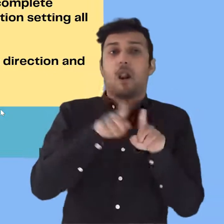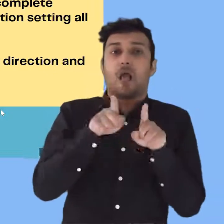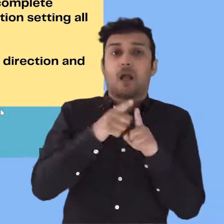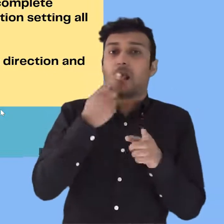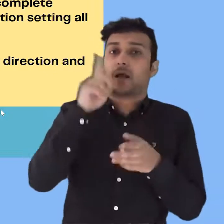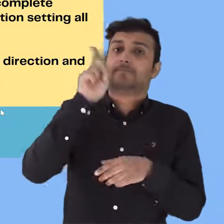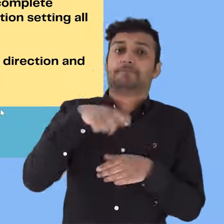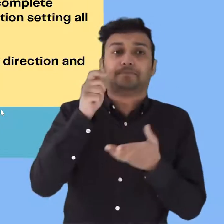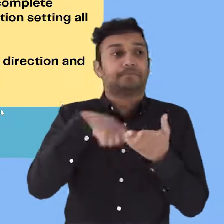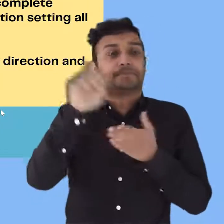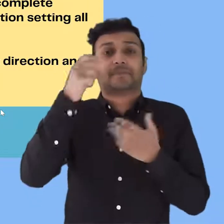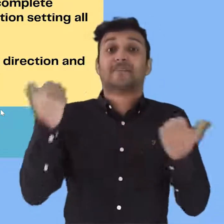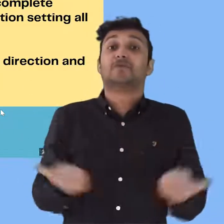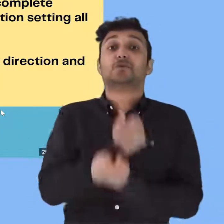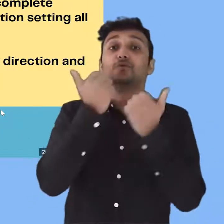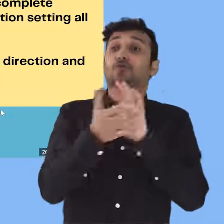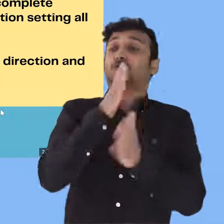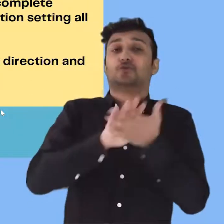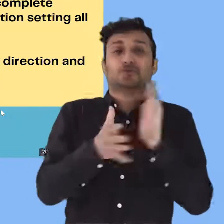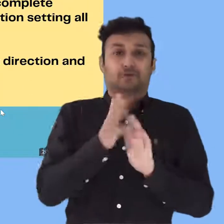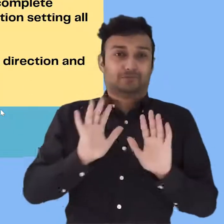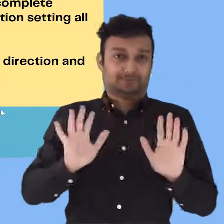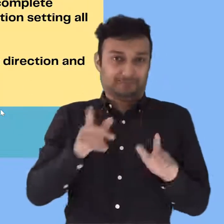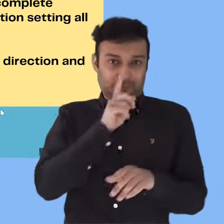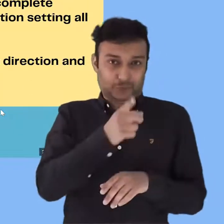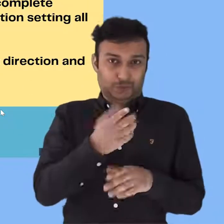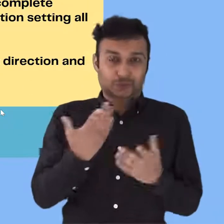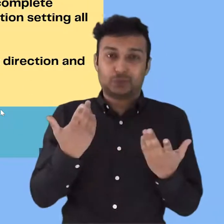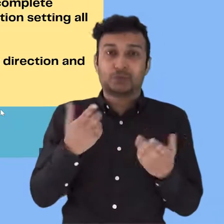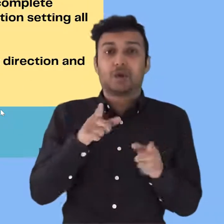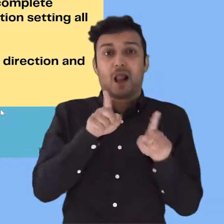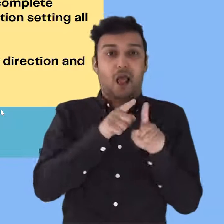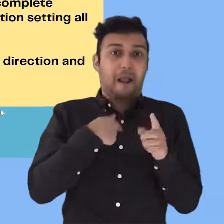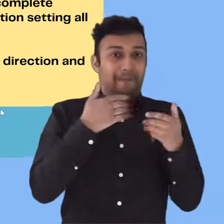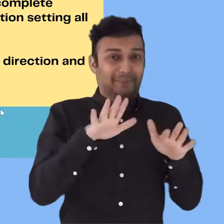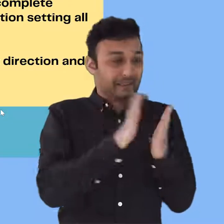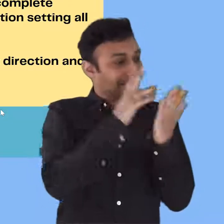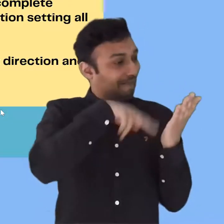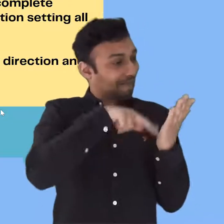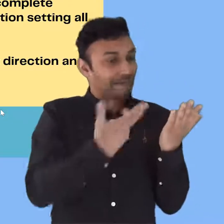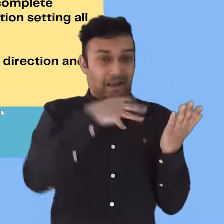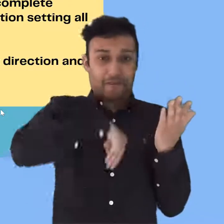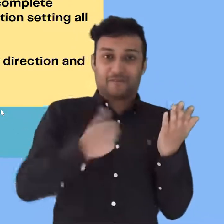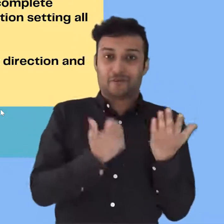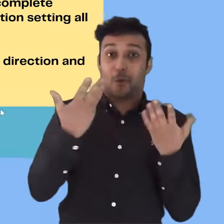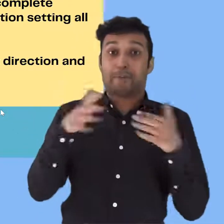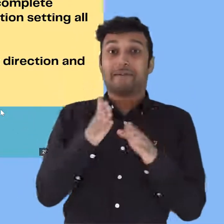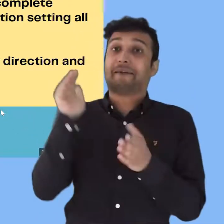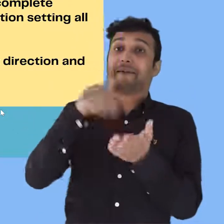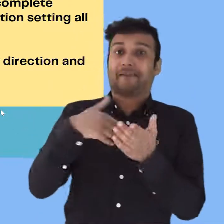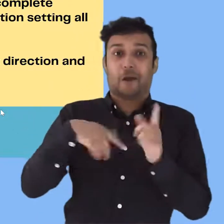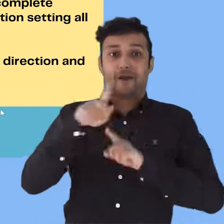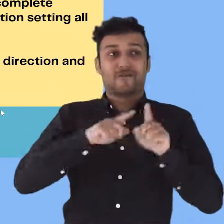example. It's a lifelong journey that we all need to go on, and we are all going to be at different stages of our anti-racism